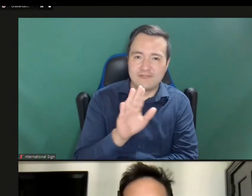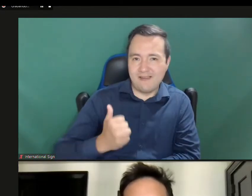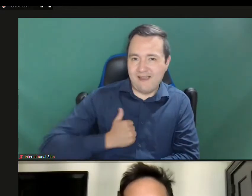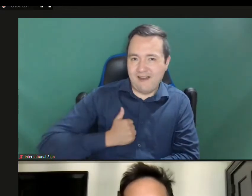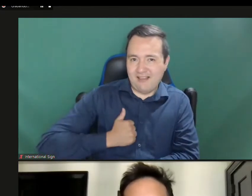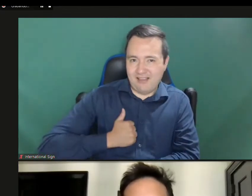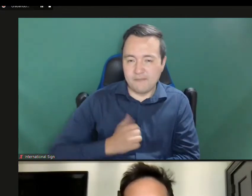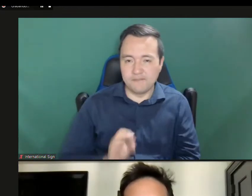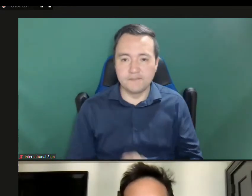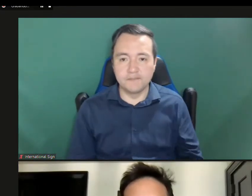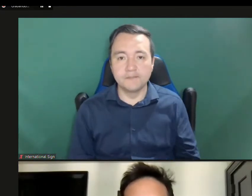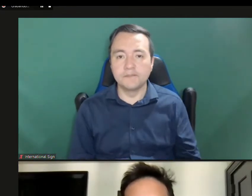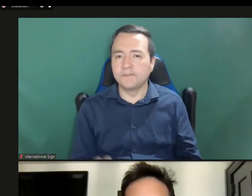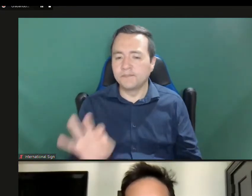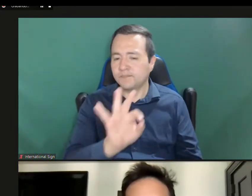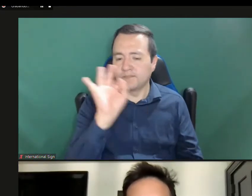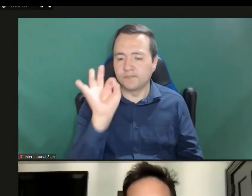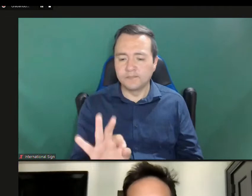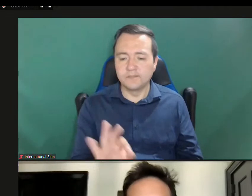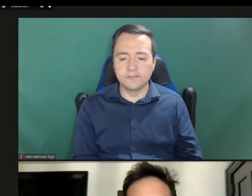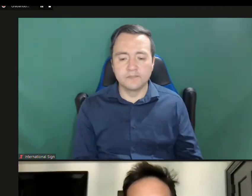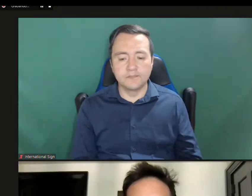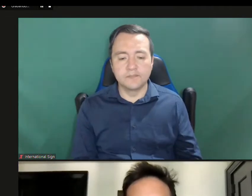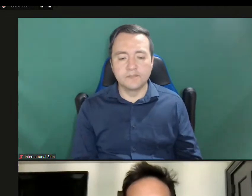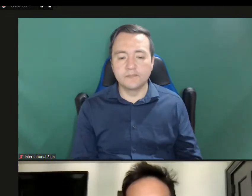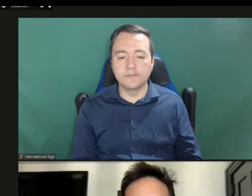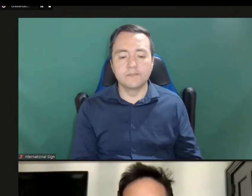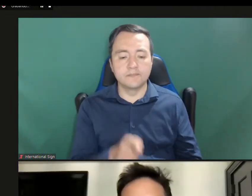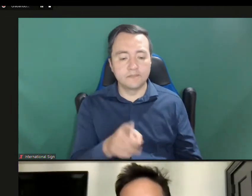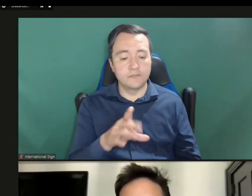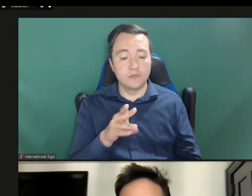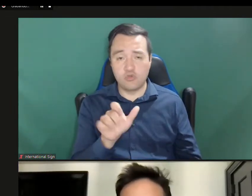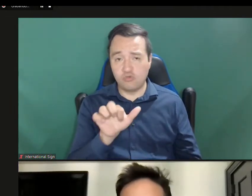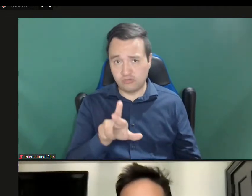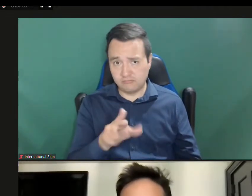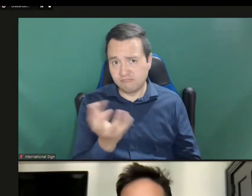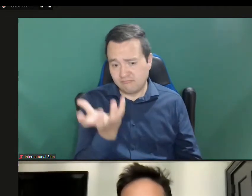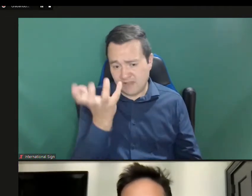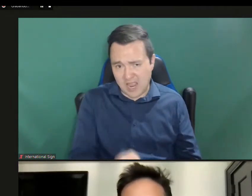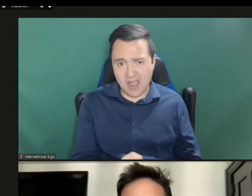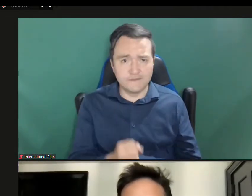Now, a question for Oscar. For starters, Oscar, you have